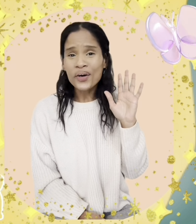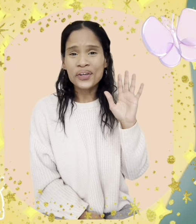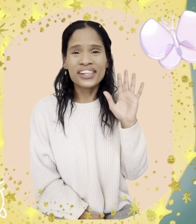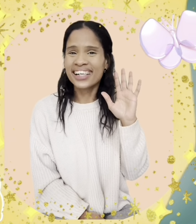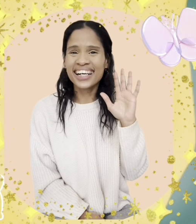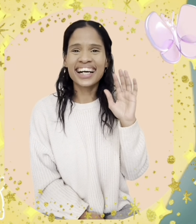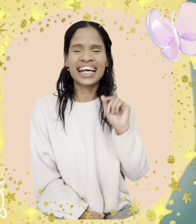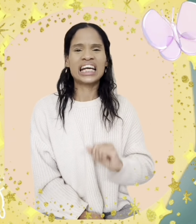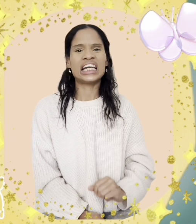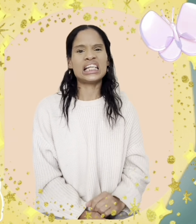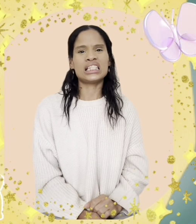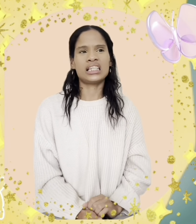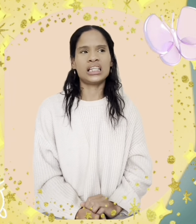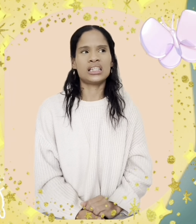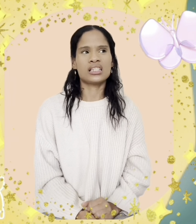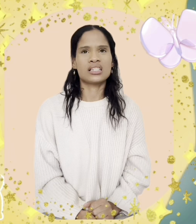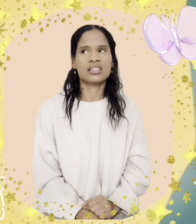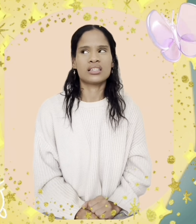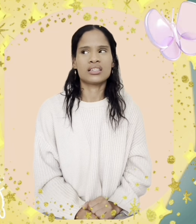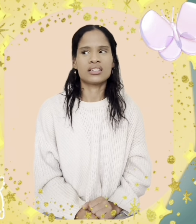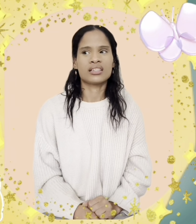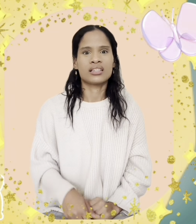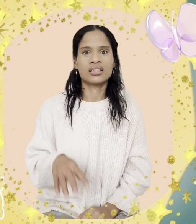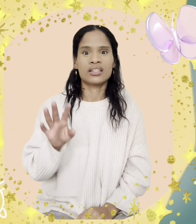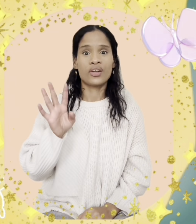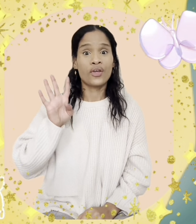No. Is it